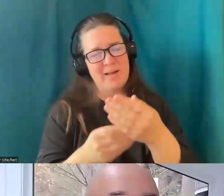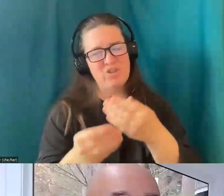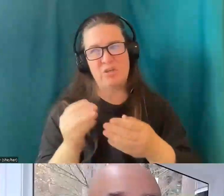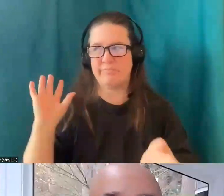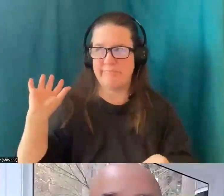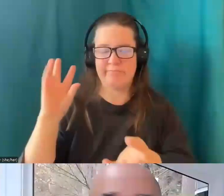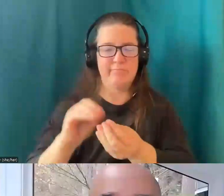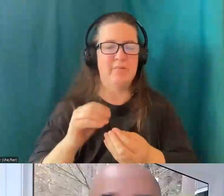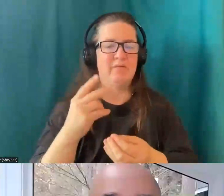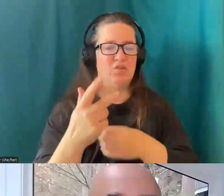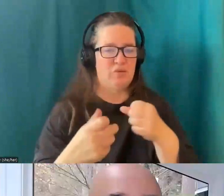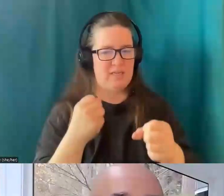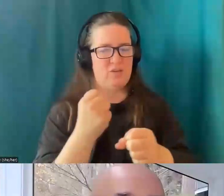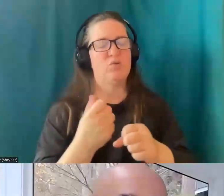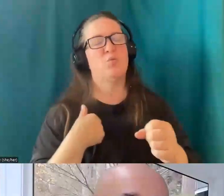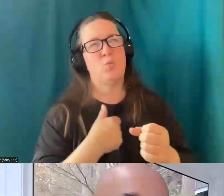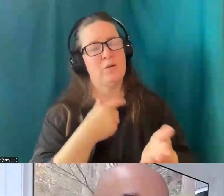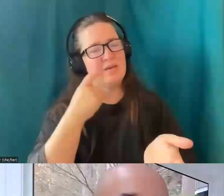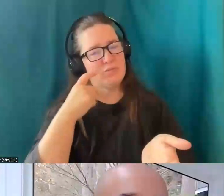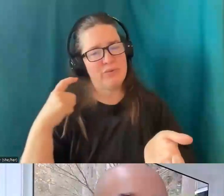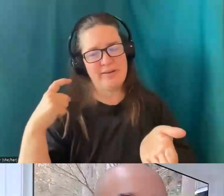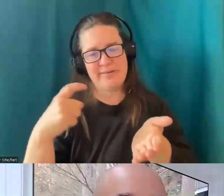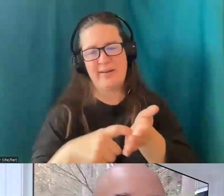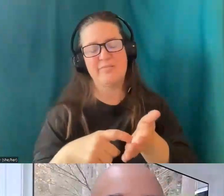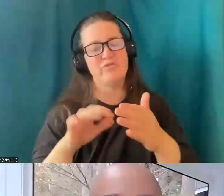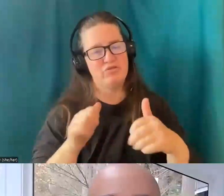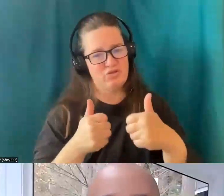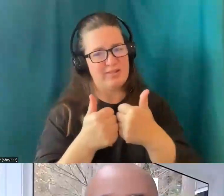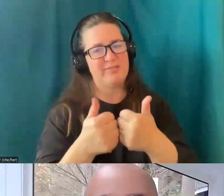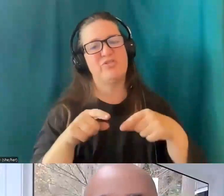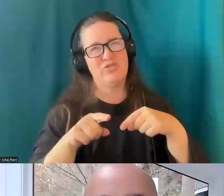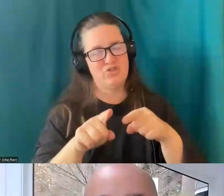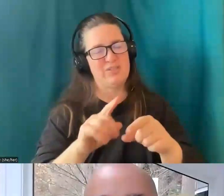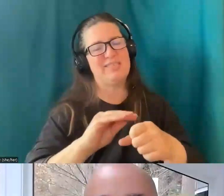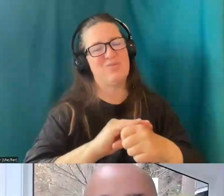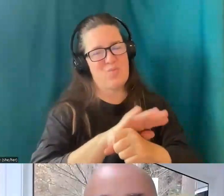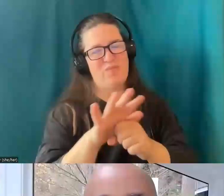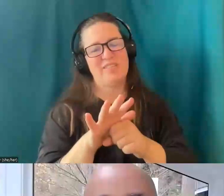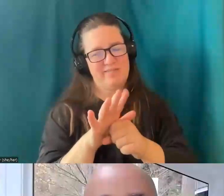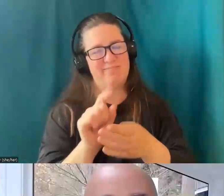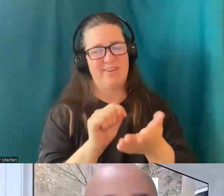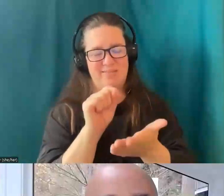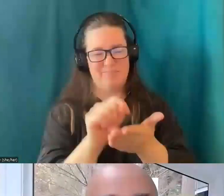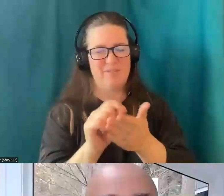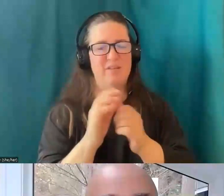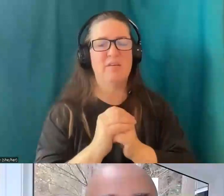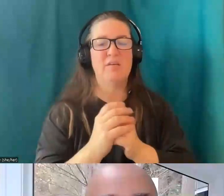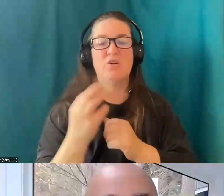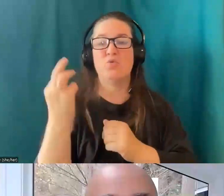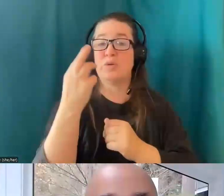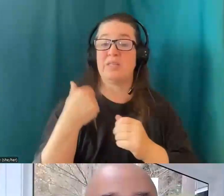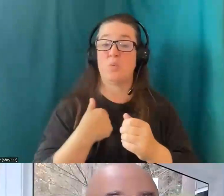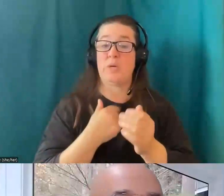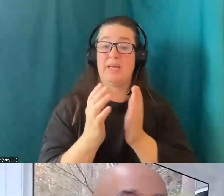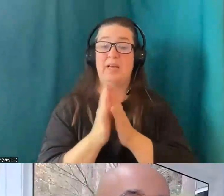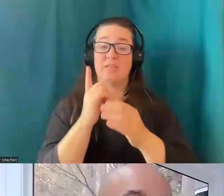challenges faced by many nonprofits, particularly arts and cultural groups, during the past 2 years during the pandemic. The reason we asked for an average rather